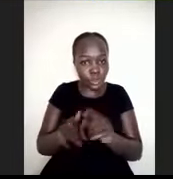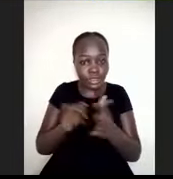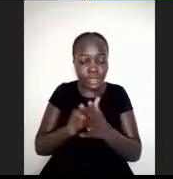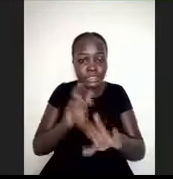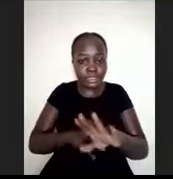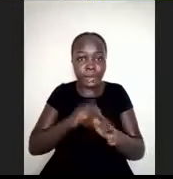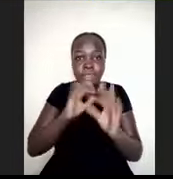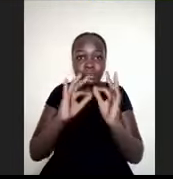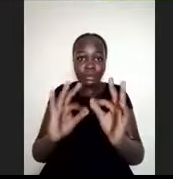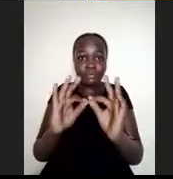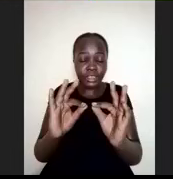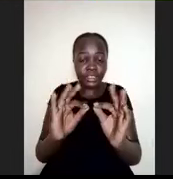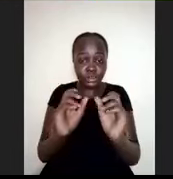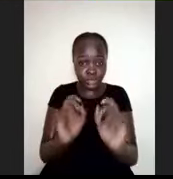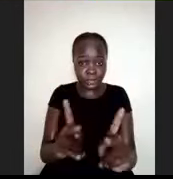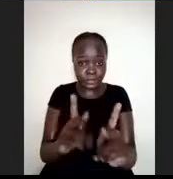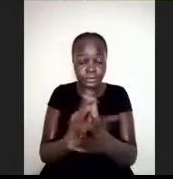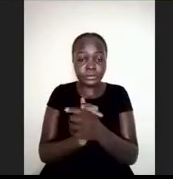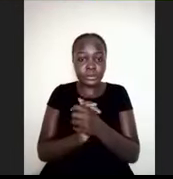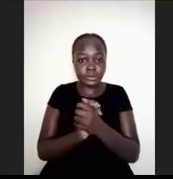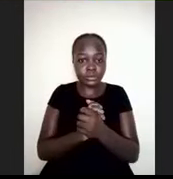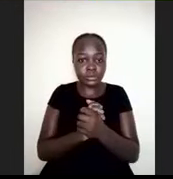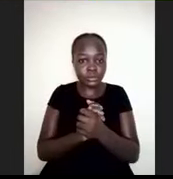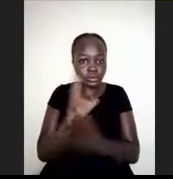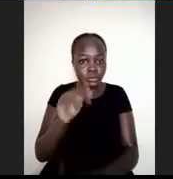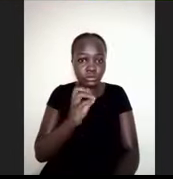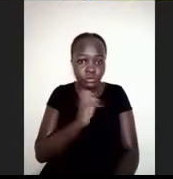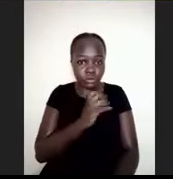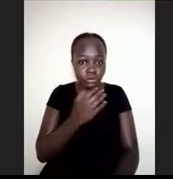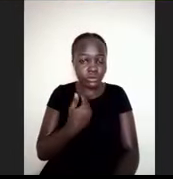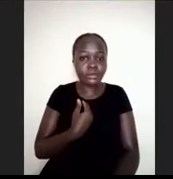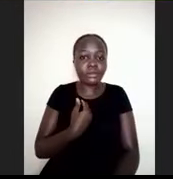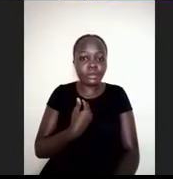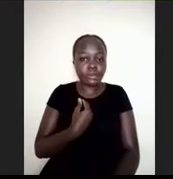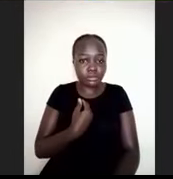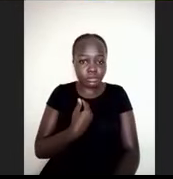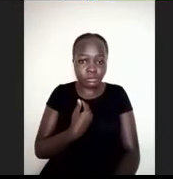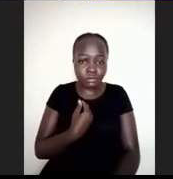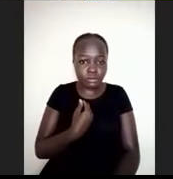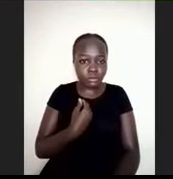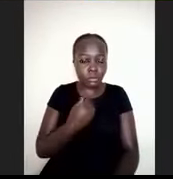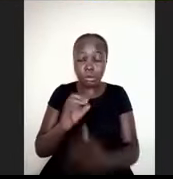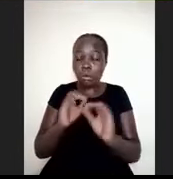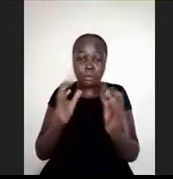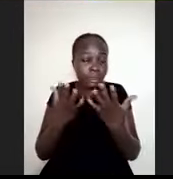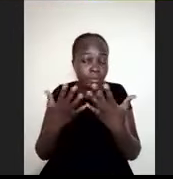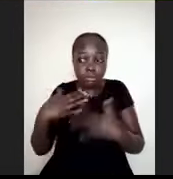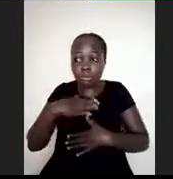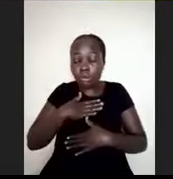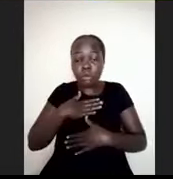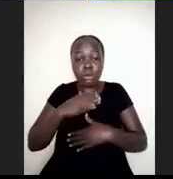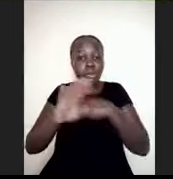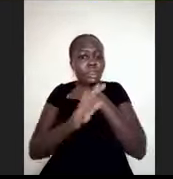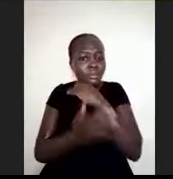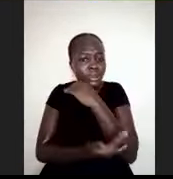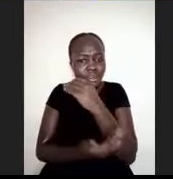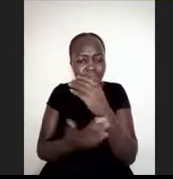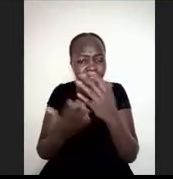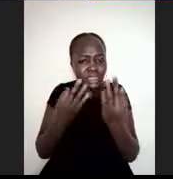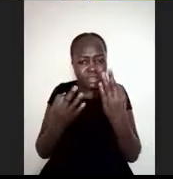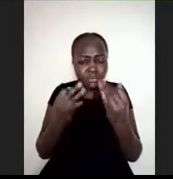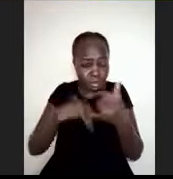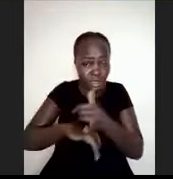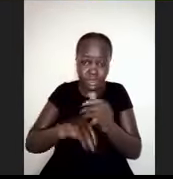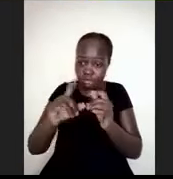perfect, okay? No fears of, oh, I'll get pregnant. If you get pregnant in a marriage context, it's a